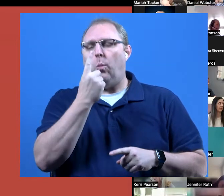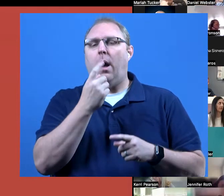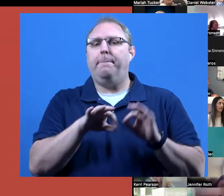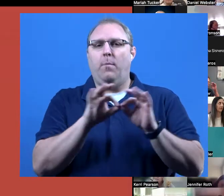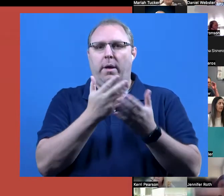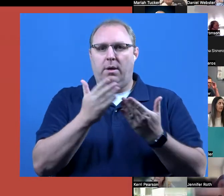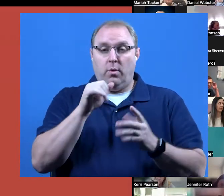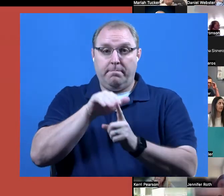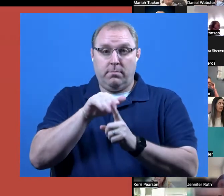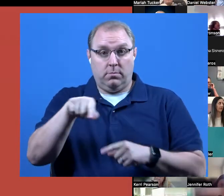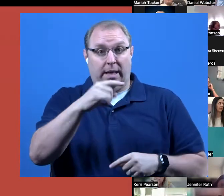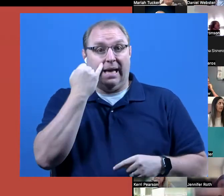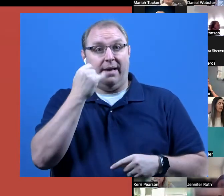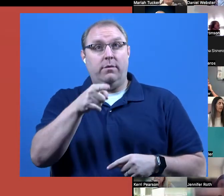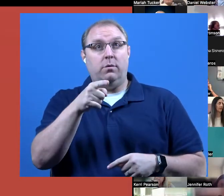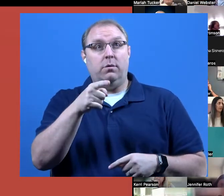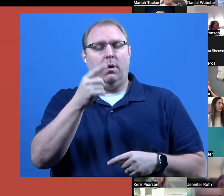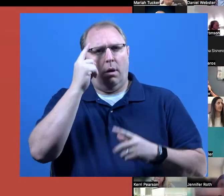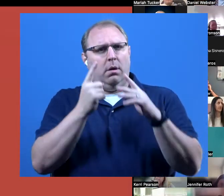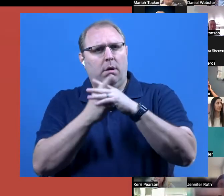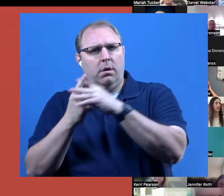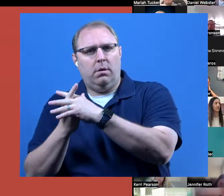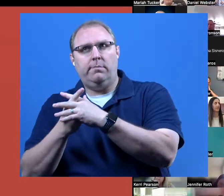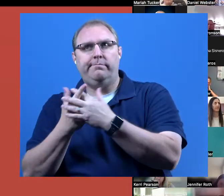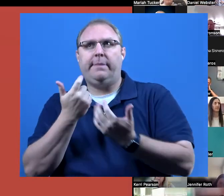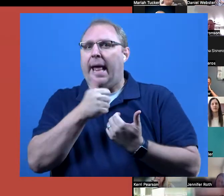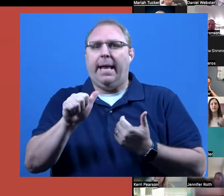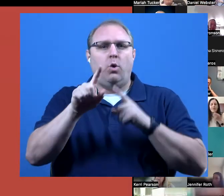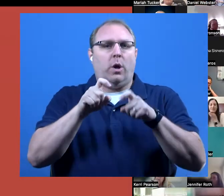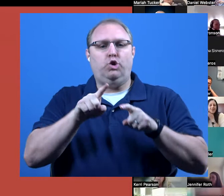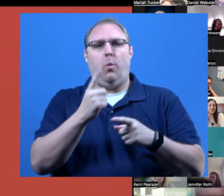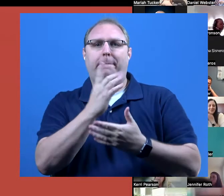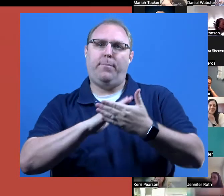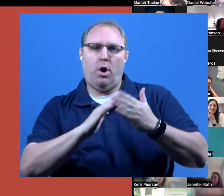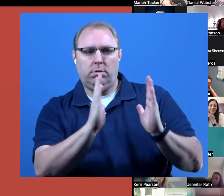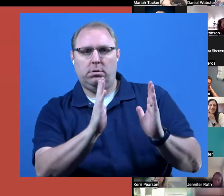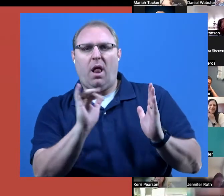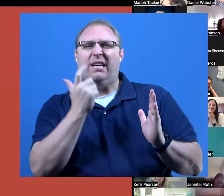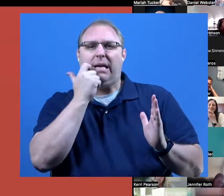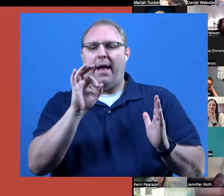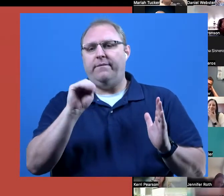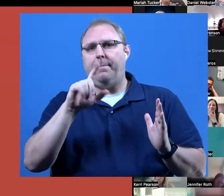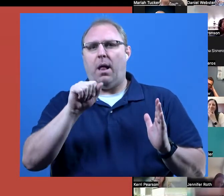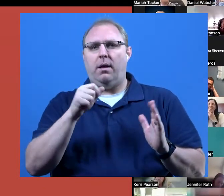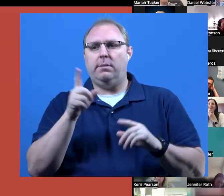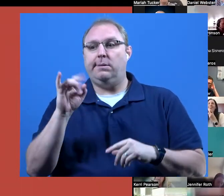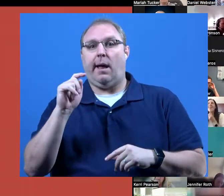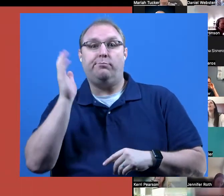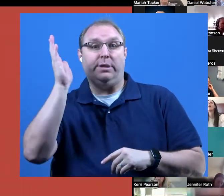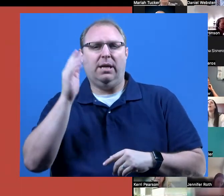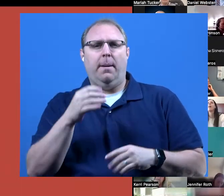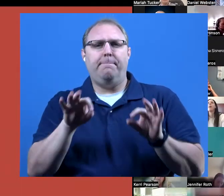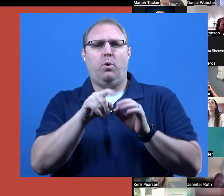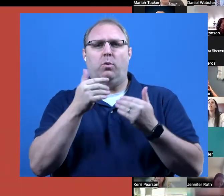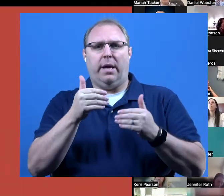FMLA piece that Diane just covered, feel free to chat your questions as they come up. Armin's going to field them. If it's one that's